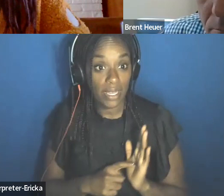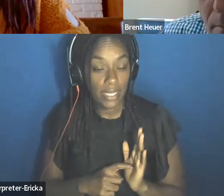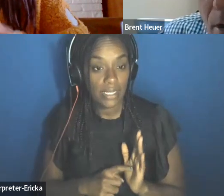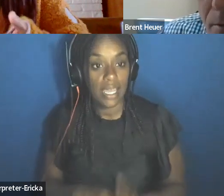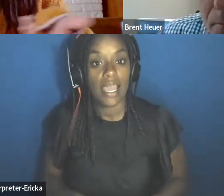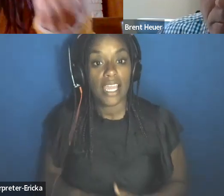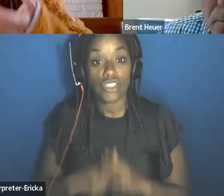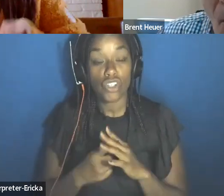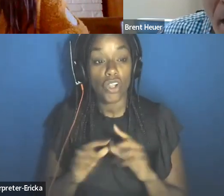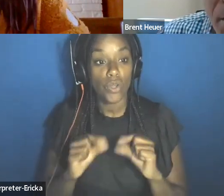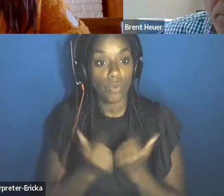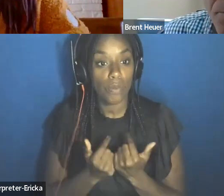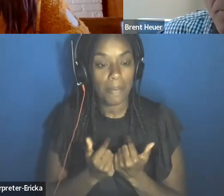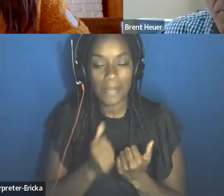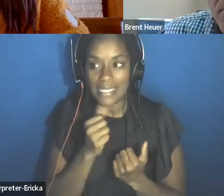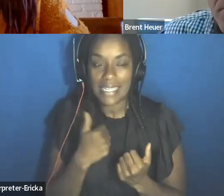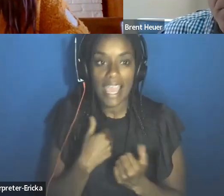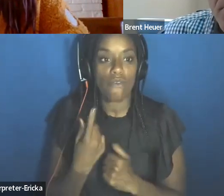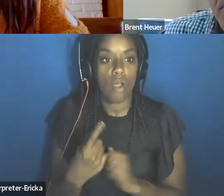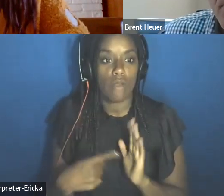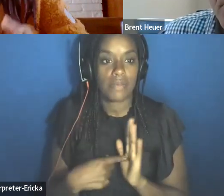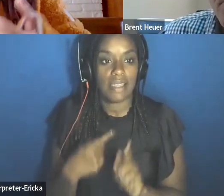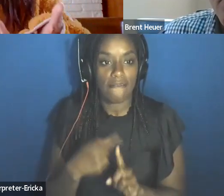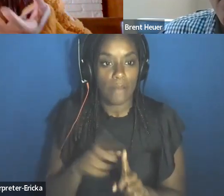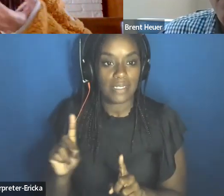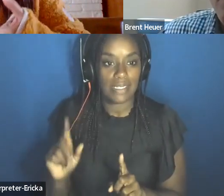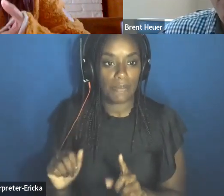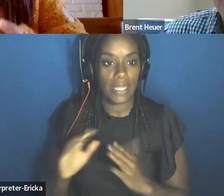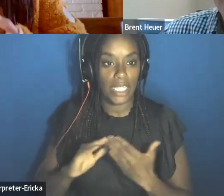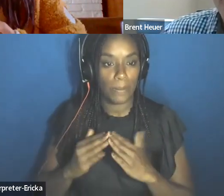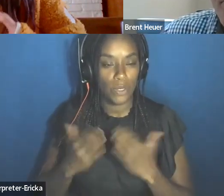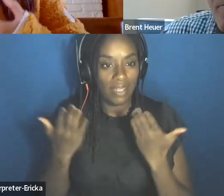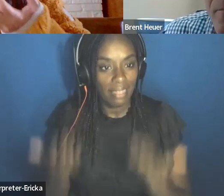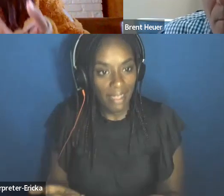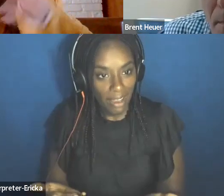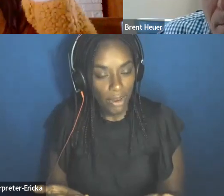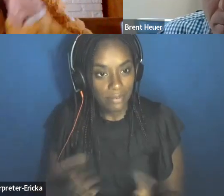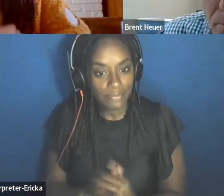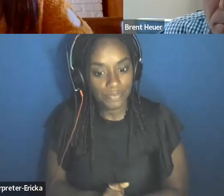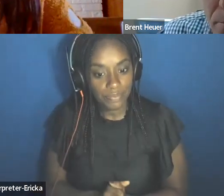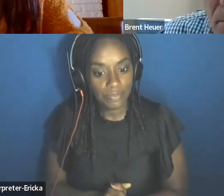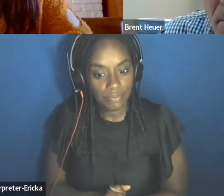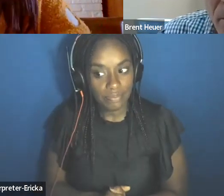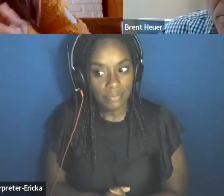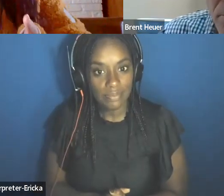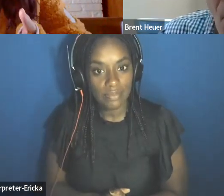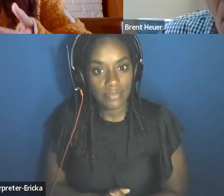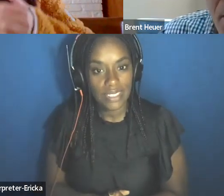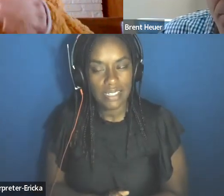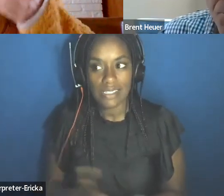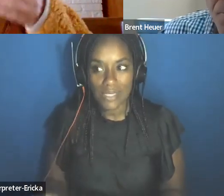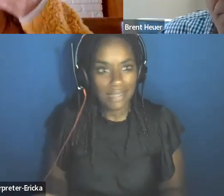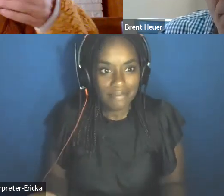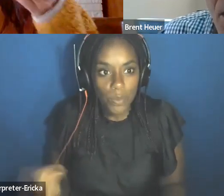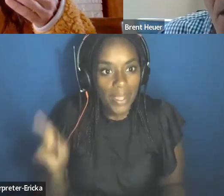and didn't even have one representative of the disability community on there. And so, you know, as a center, then it's like, hey, you know, we got to change